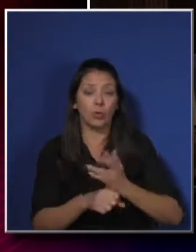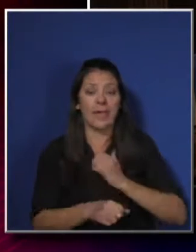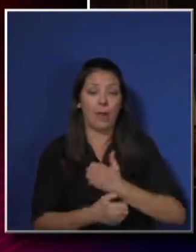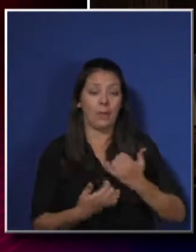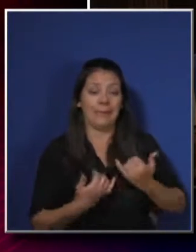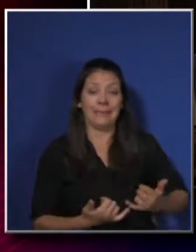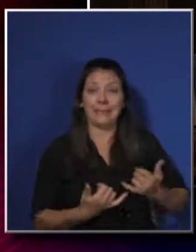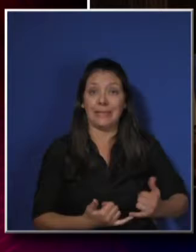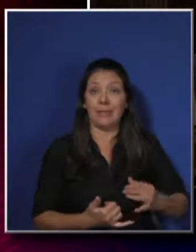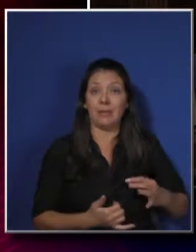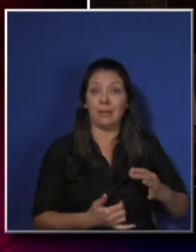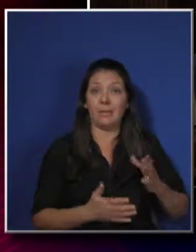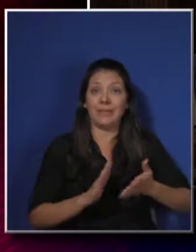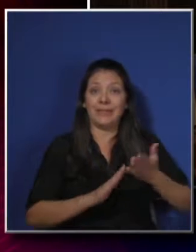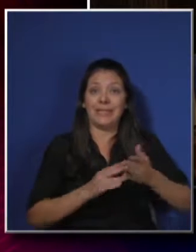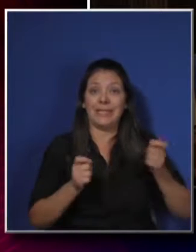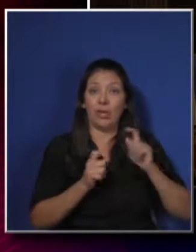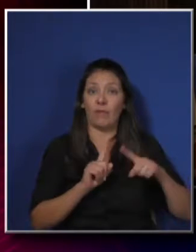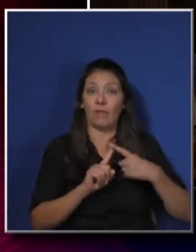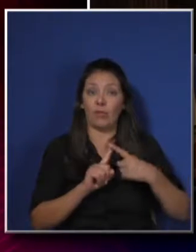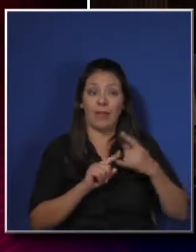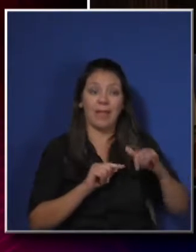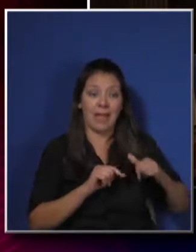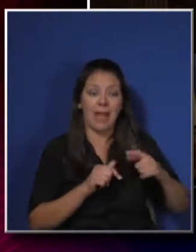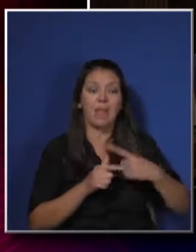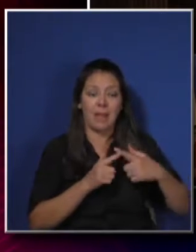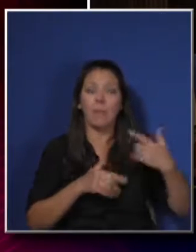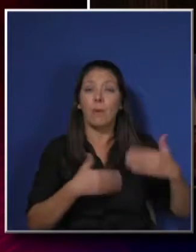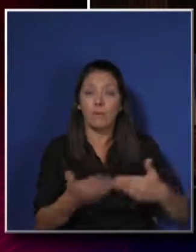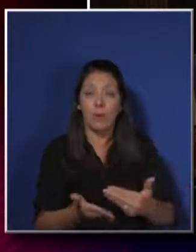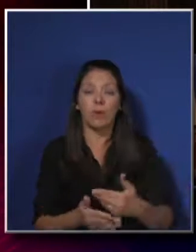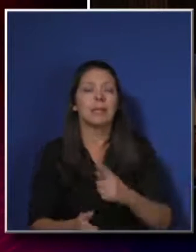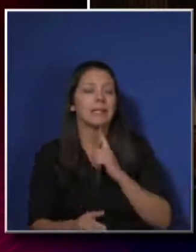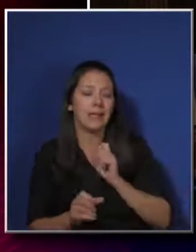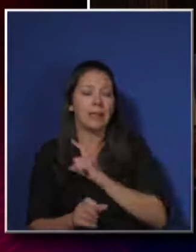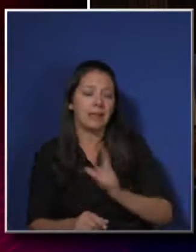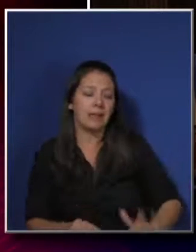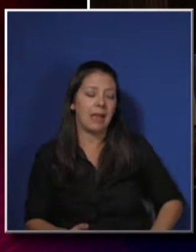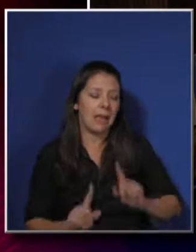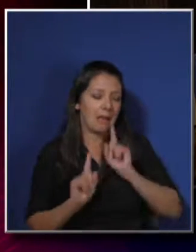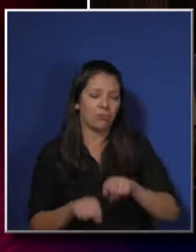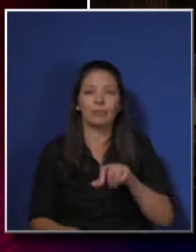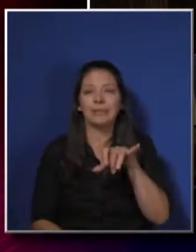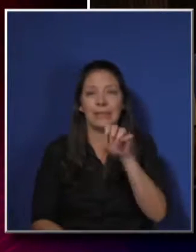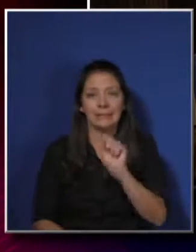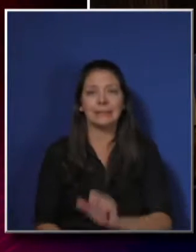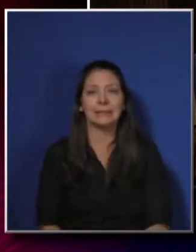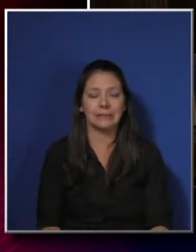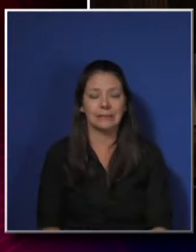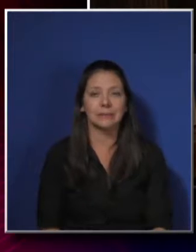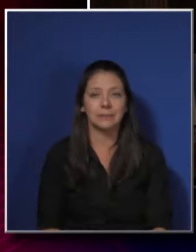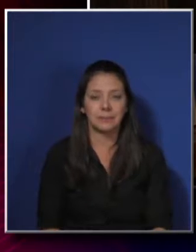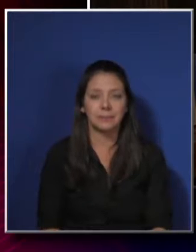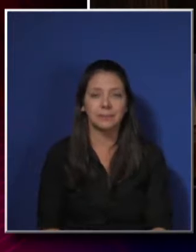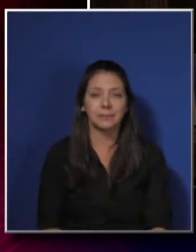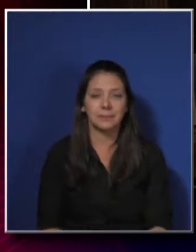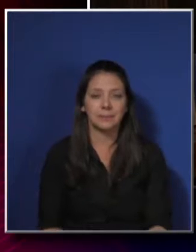staff? Yes. To move forward, okay. Yes, correct. Thank you.